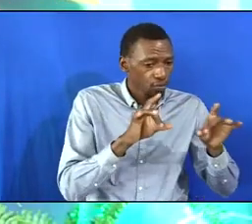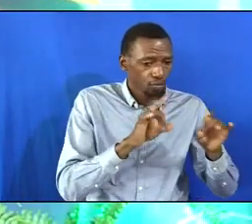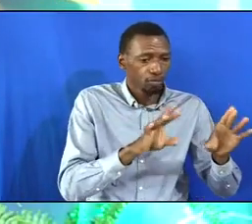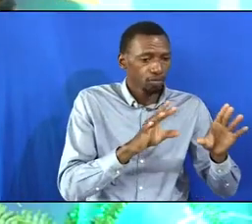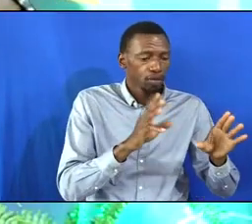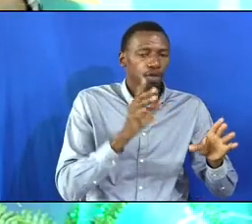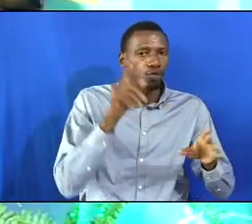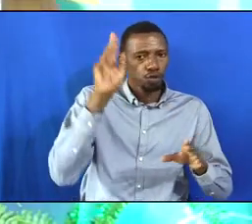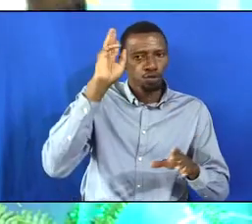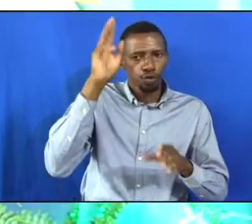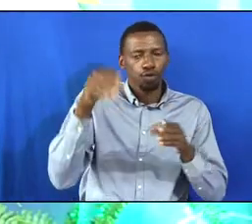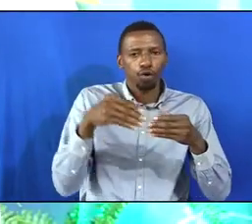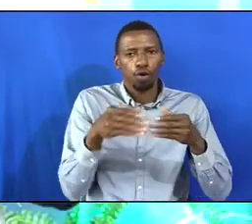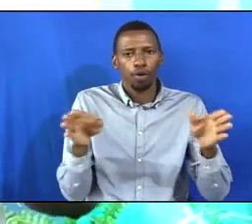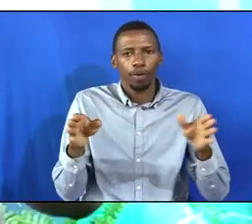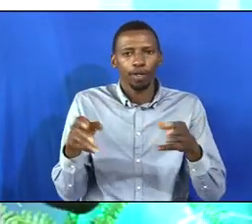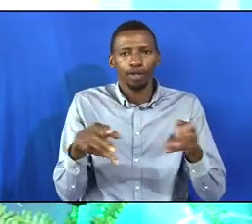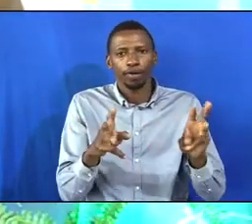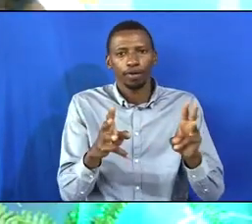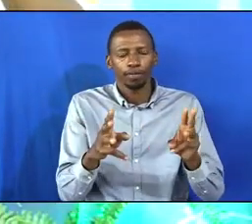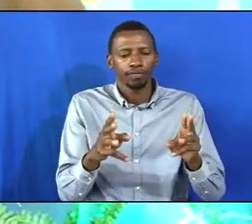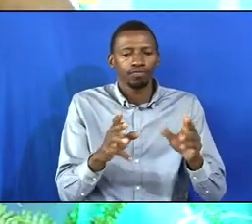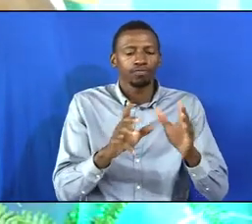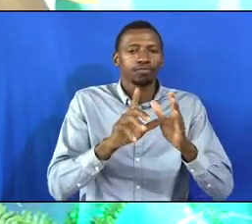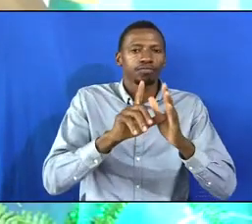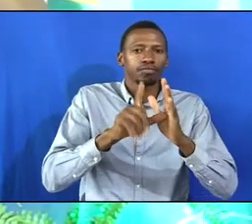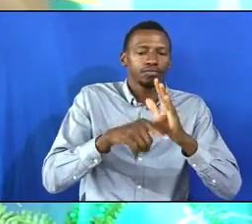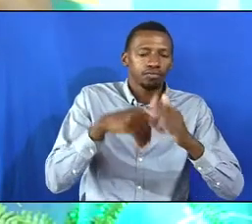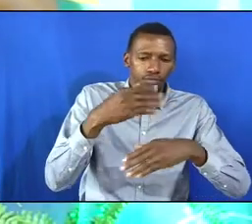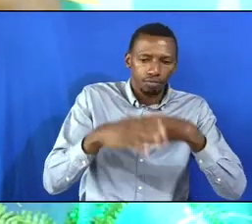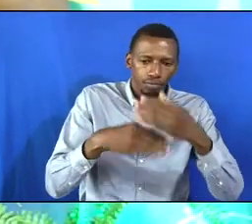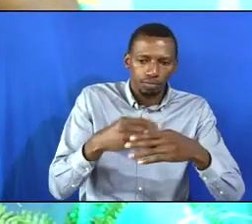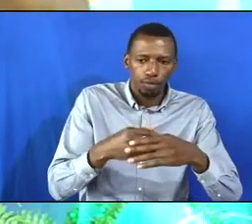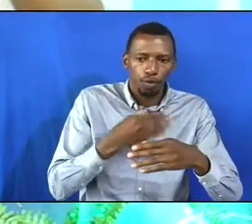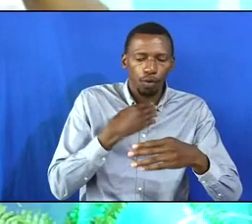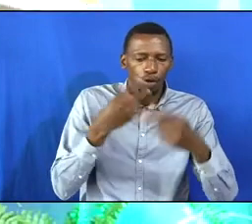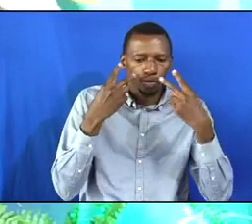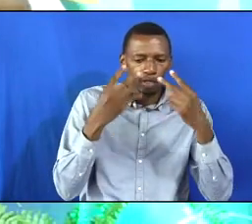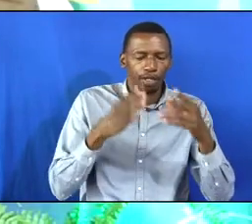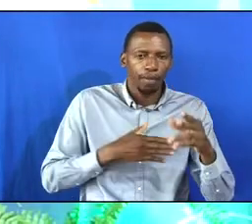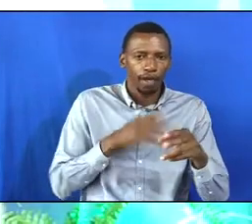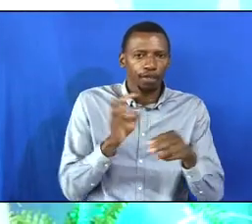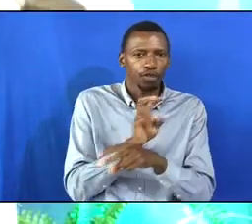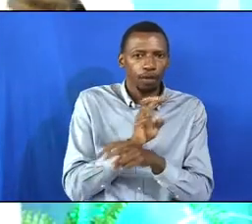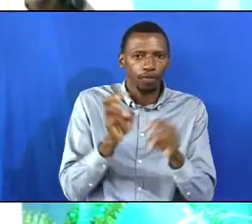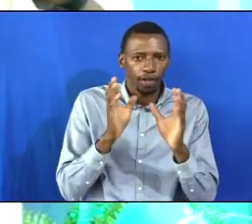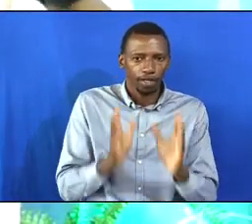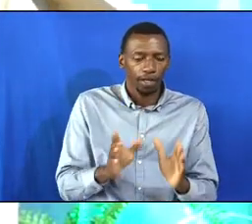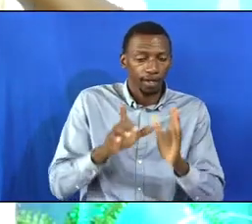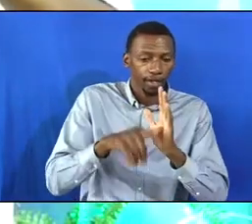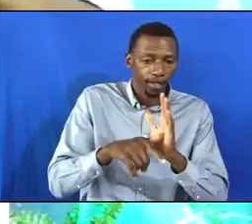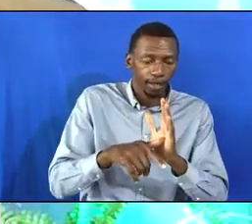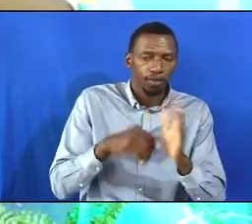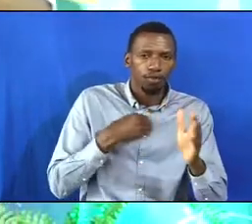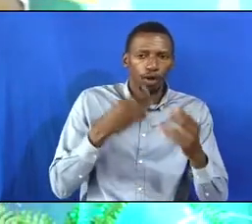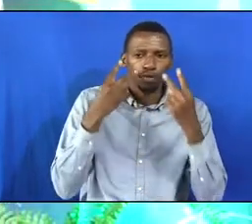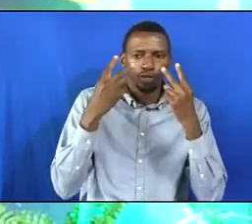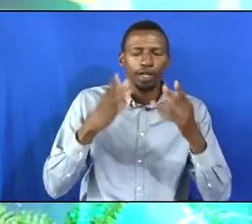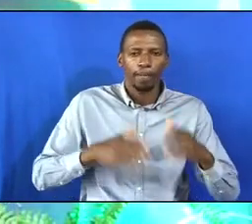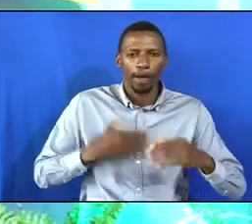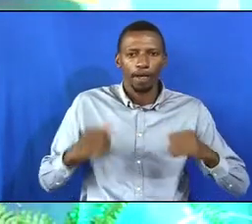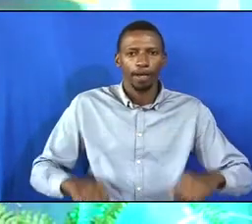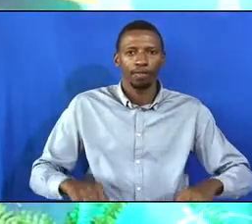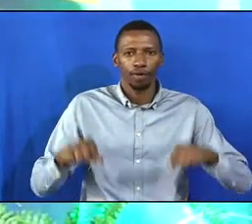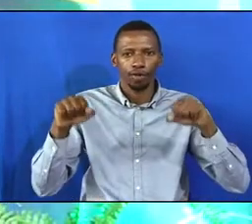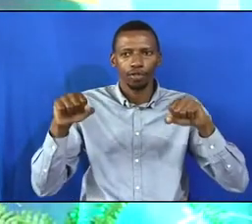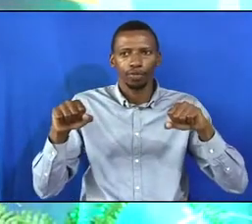my supervisor, soon later, when I went to see the director, she was more of telling